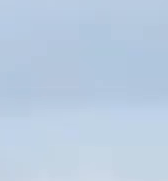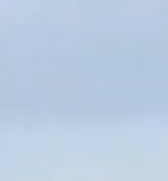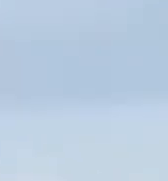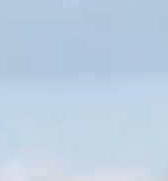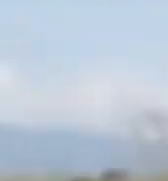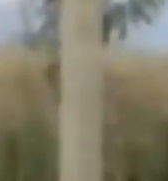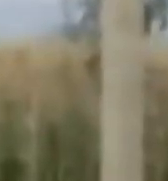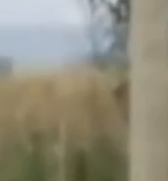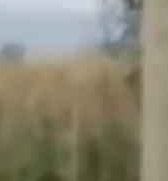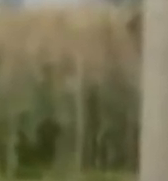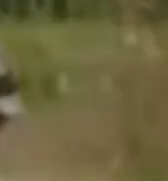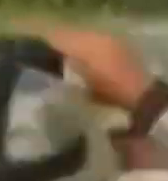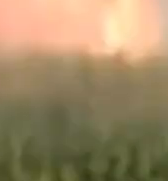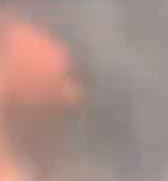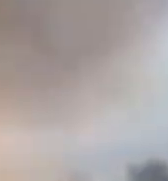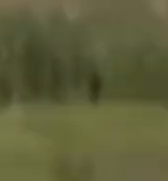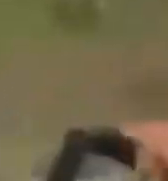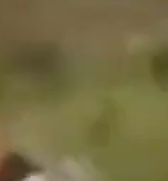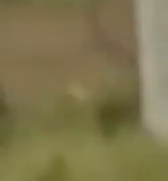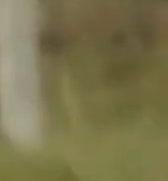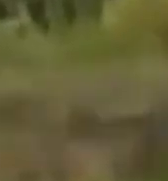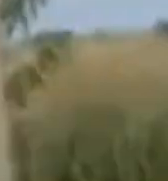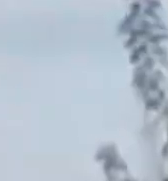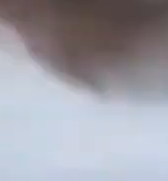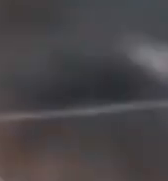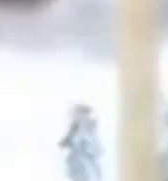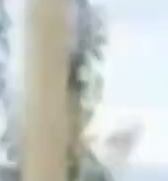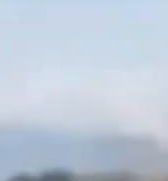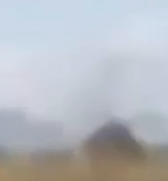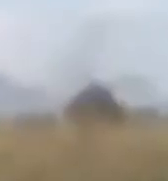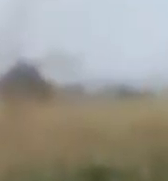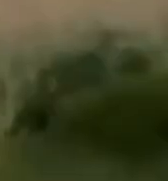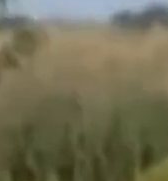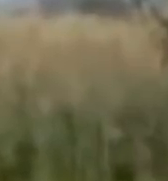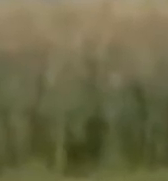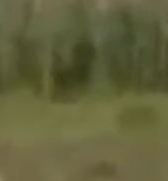burning. So that went very well, it looks like.